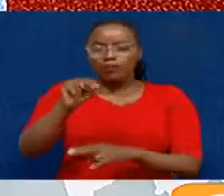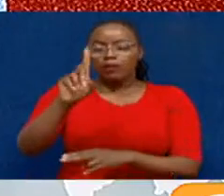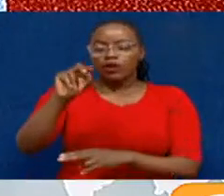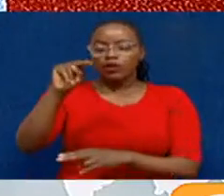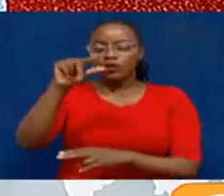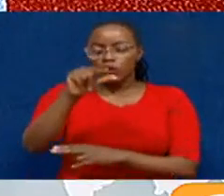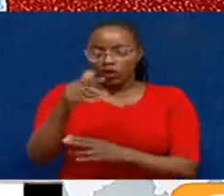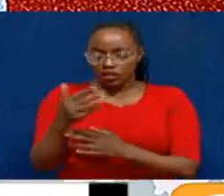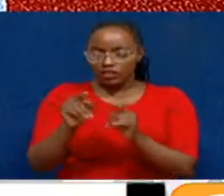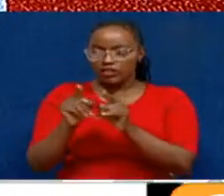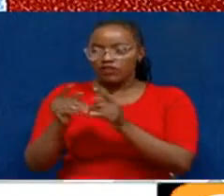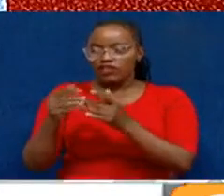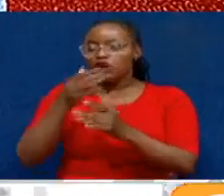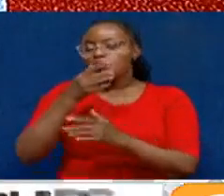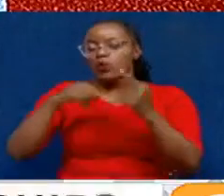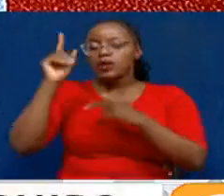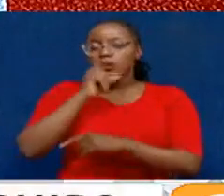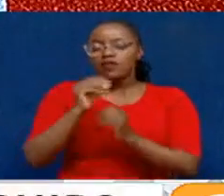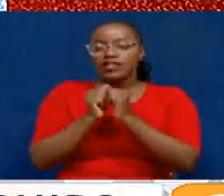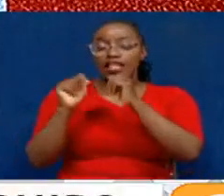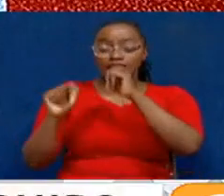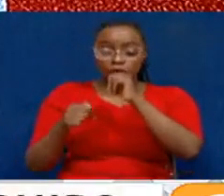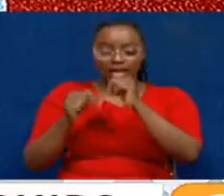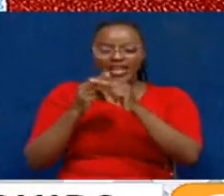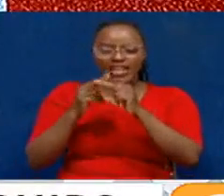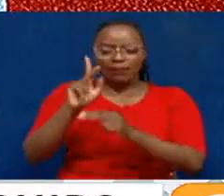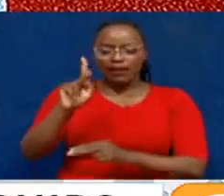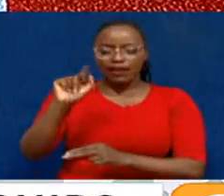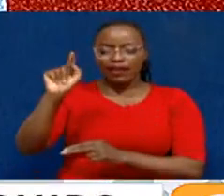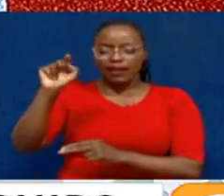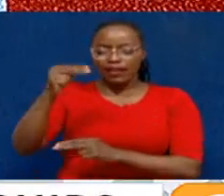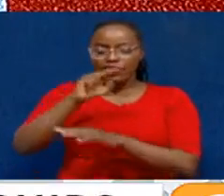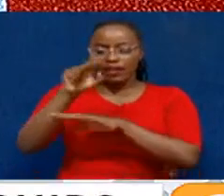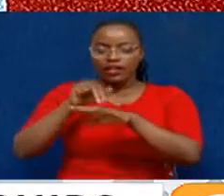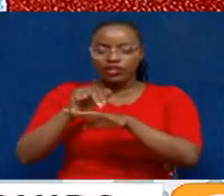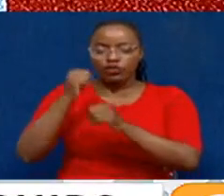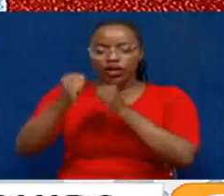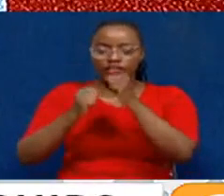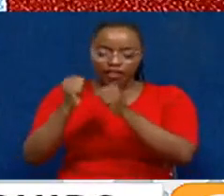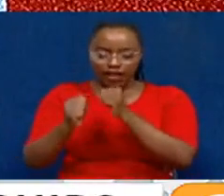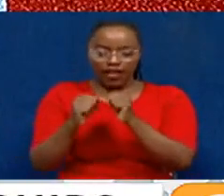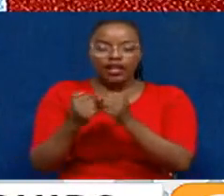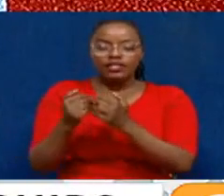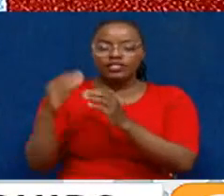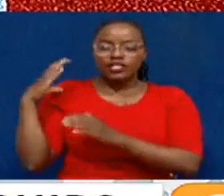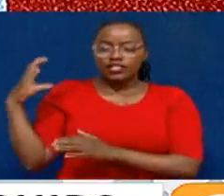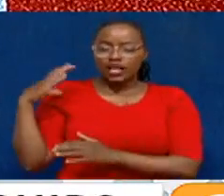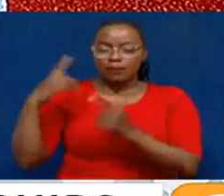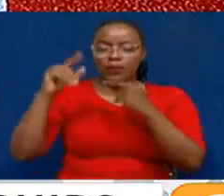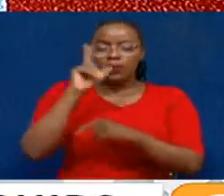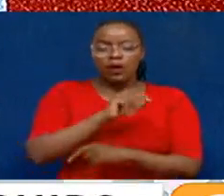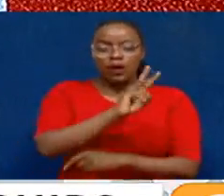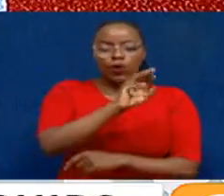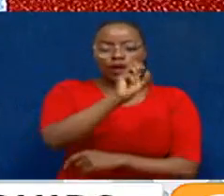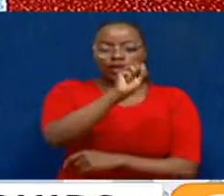Kenneth Kiprop upset the form book to win the men's 10,000 meters, the National Athletics Championships at the Kasarani Stadium, beating Wesley Kimtai and